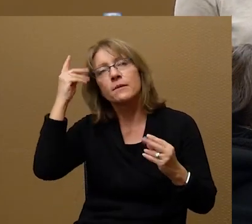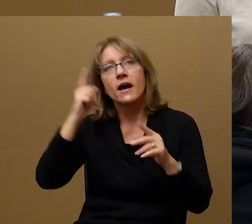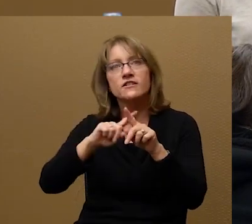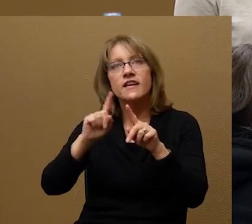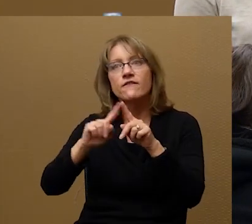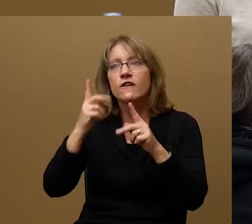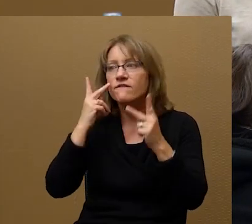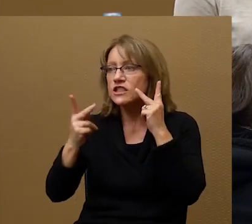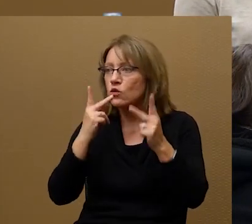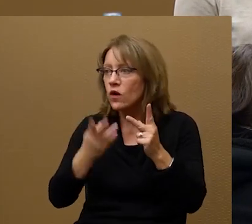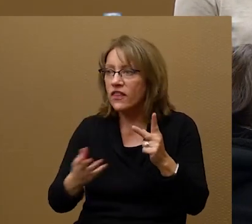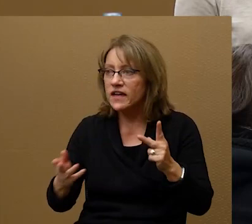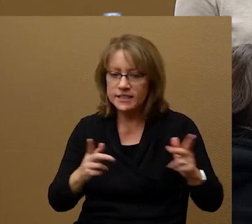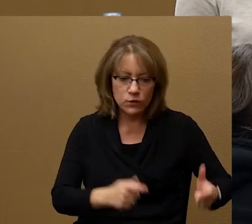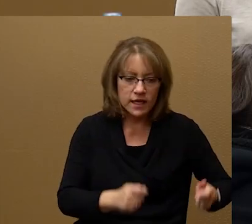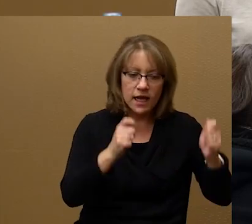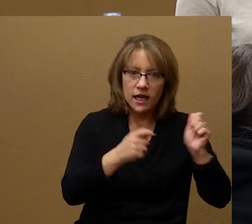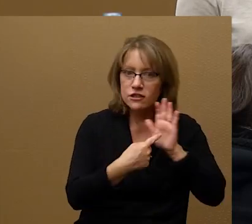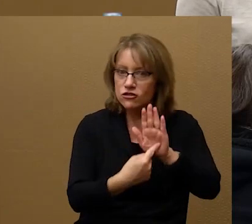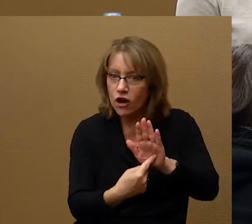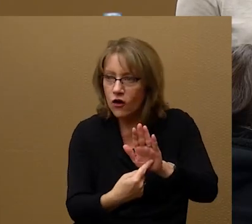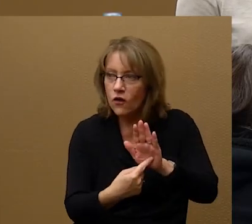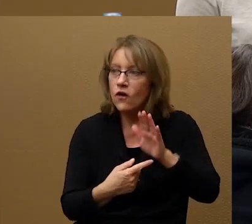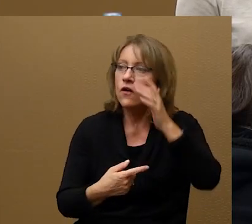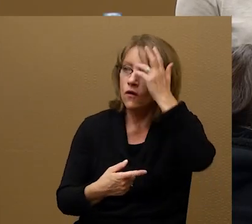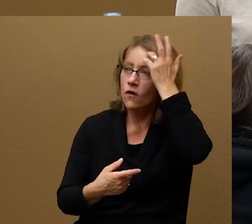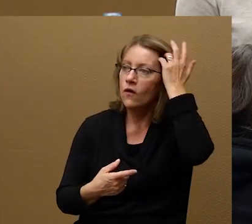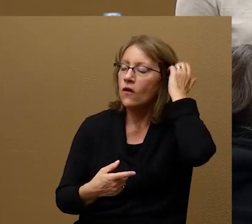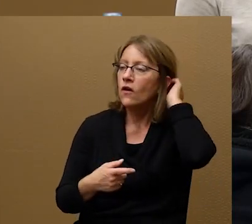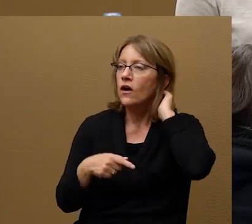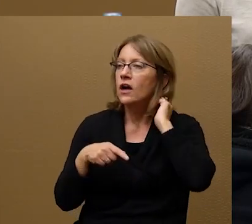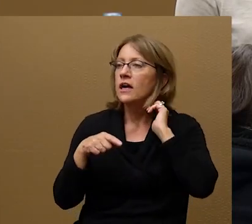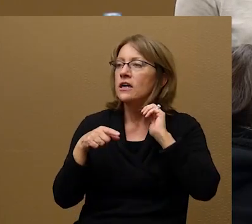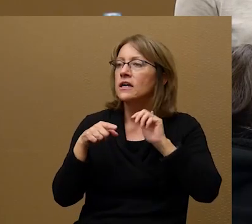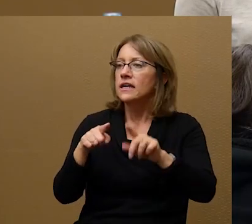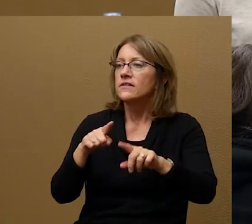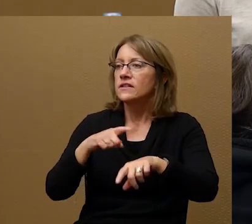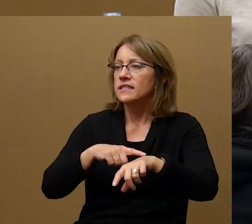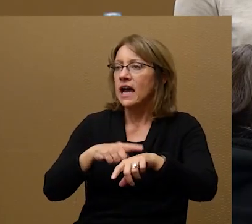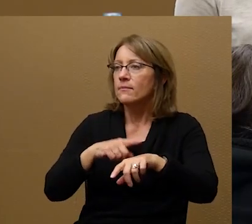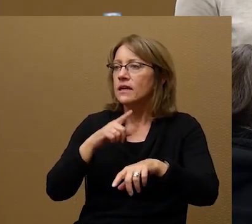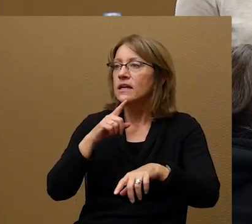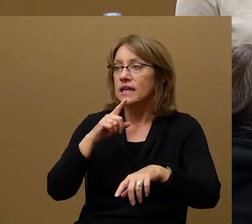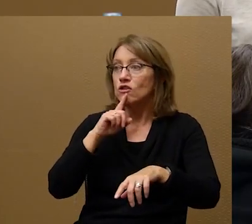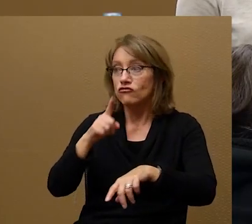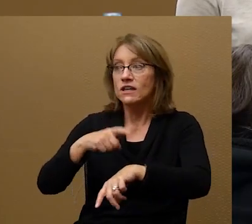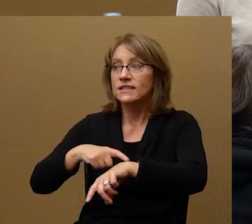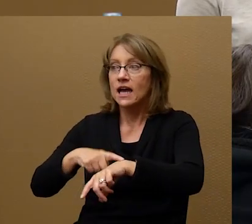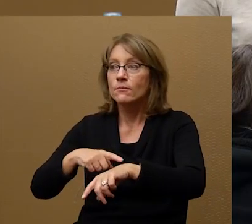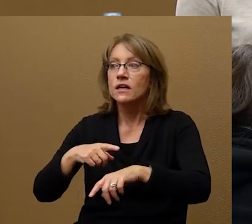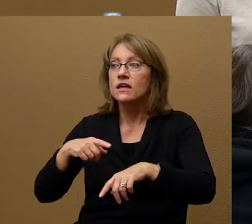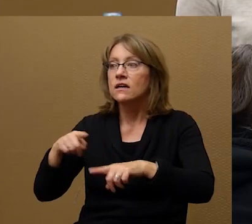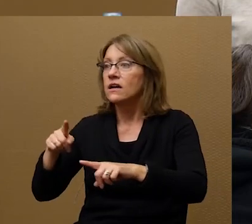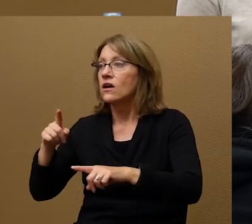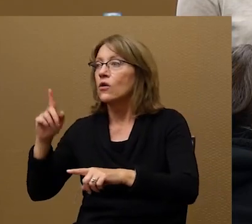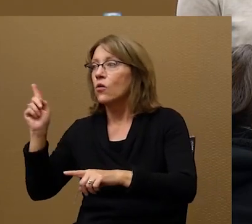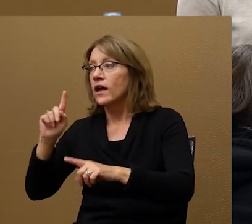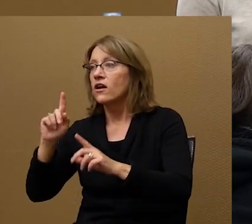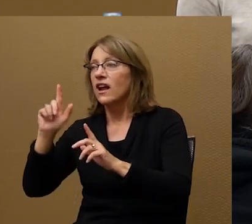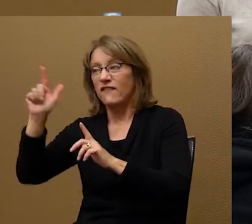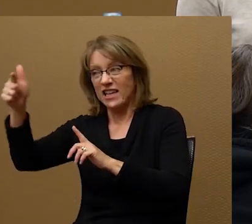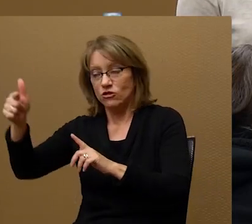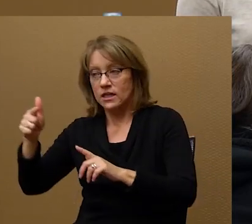her in the time to eventually, in real time, or eventually the lunch aides and stuff will be able